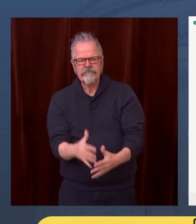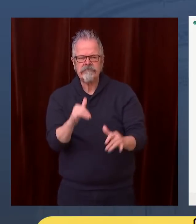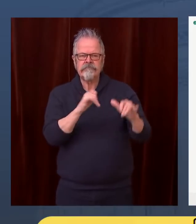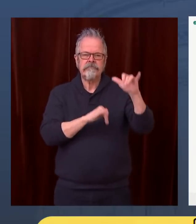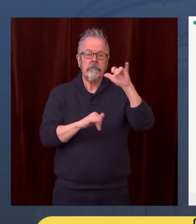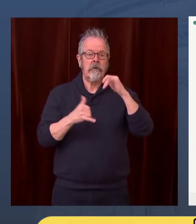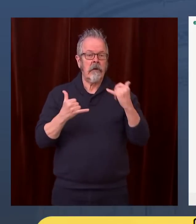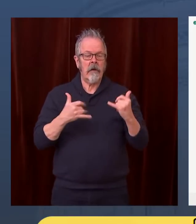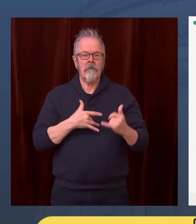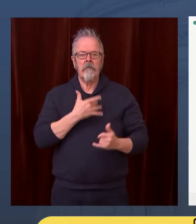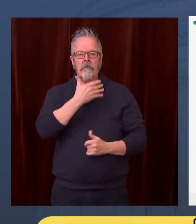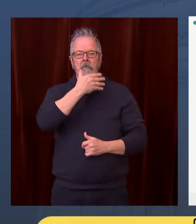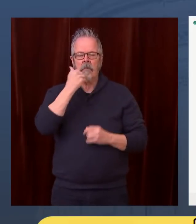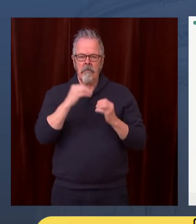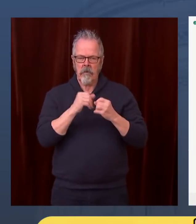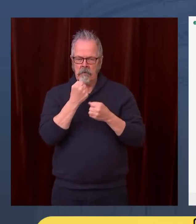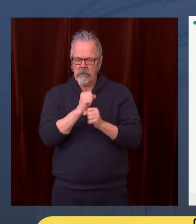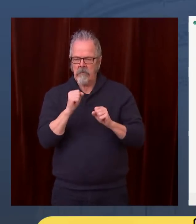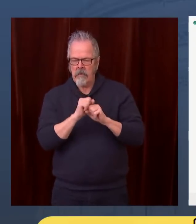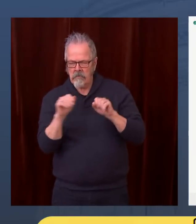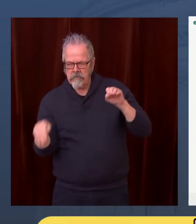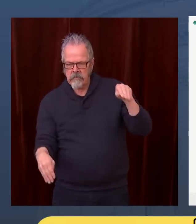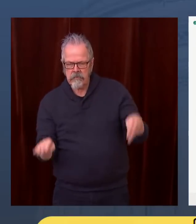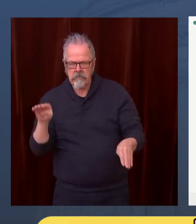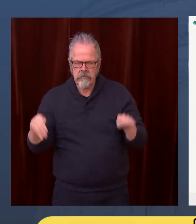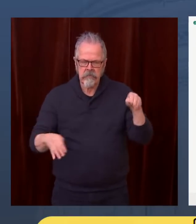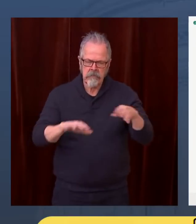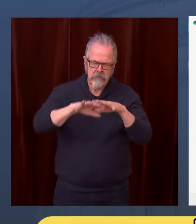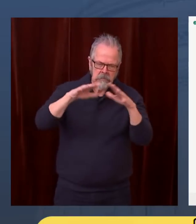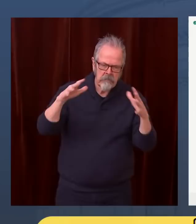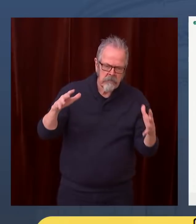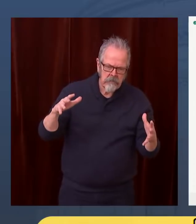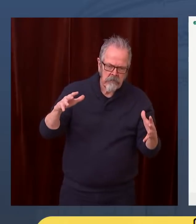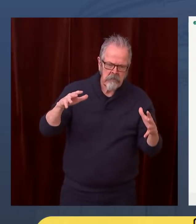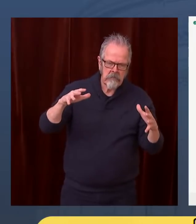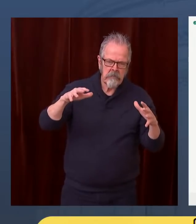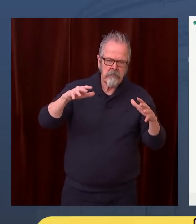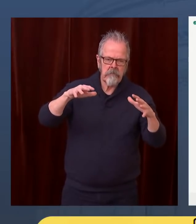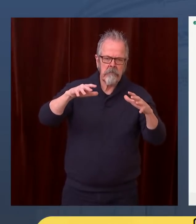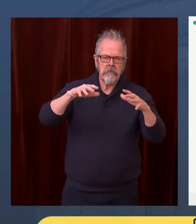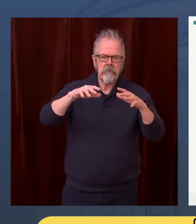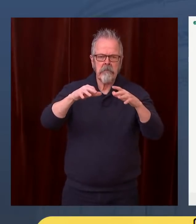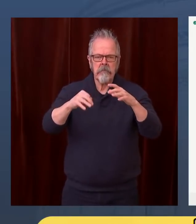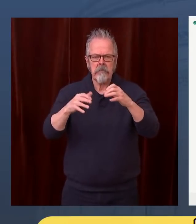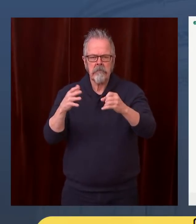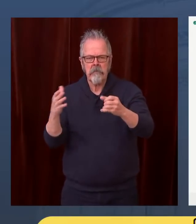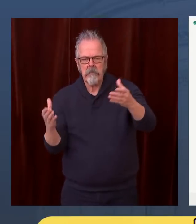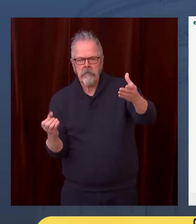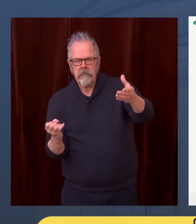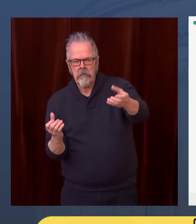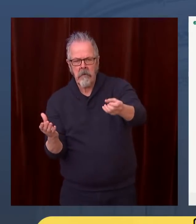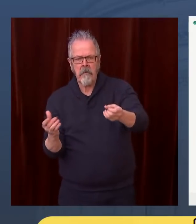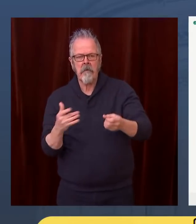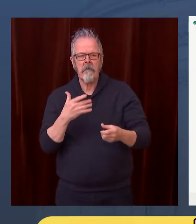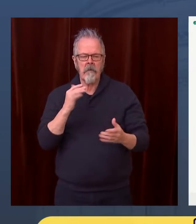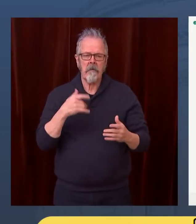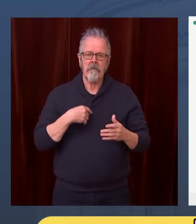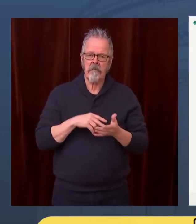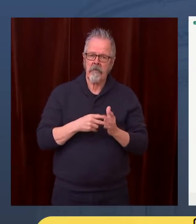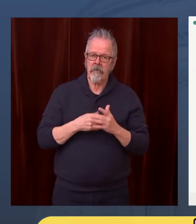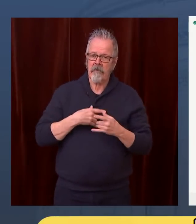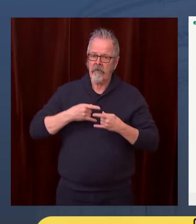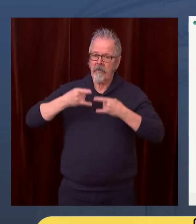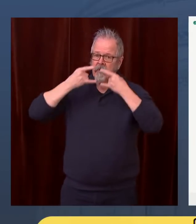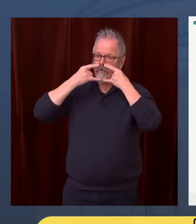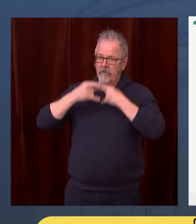in school. We'll continue to be safe. While folks will have the opportunity to wear masks if they choose, this takes the state mandate out of the way.